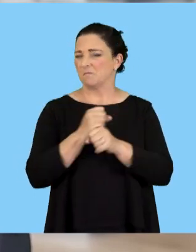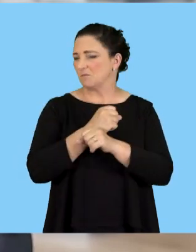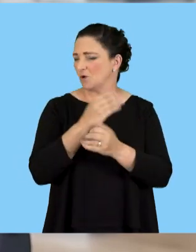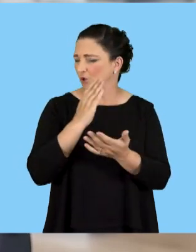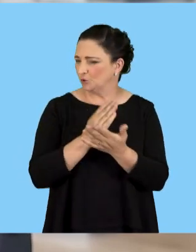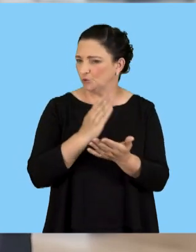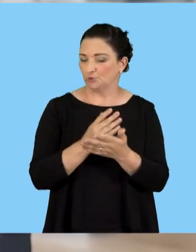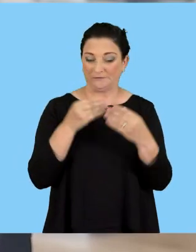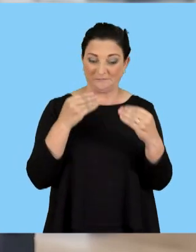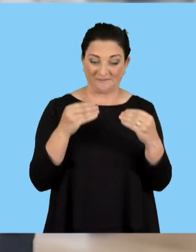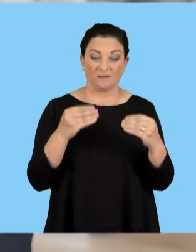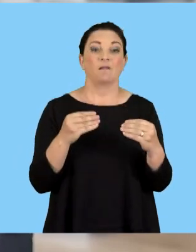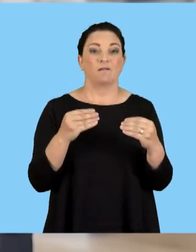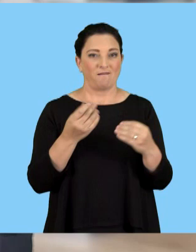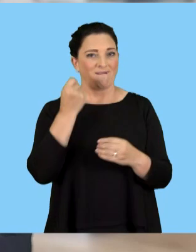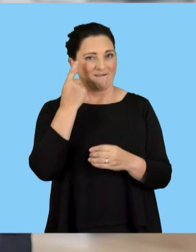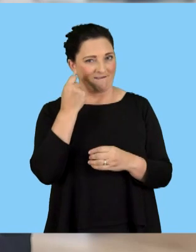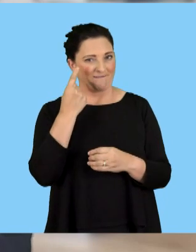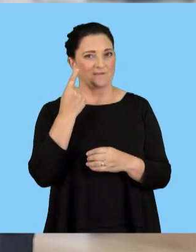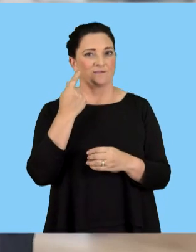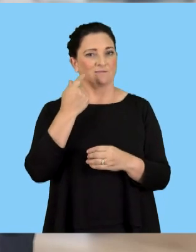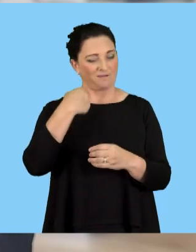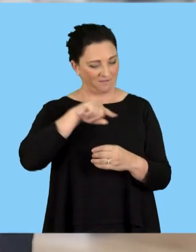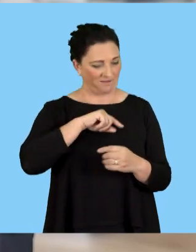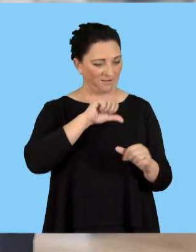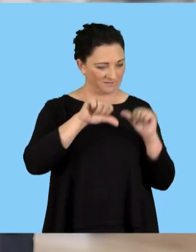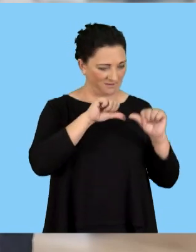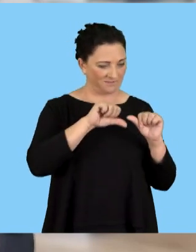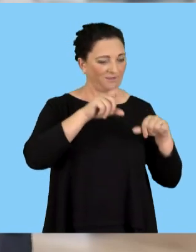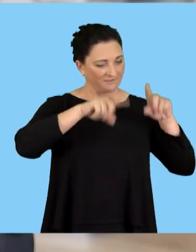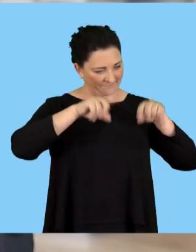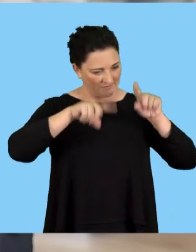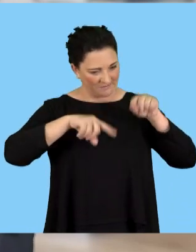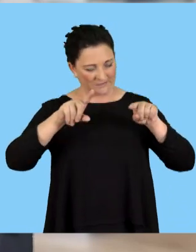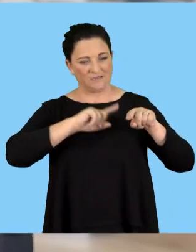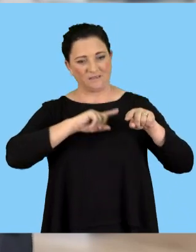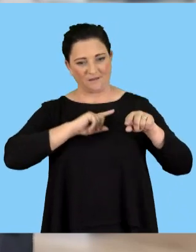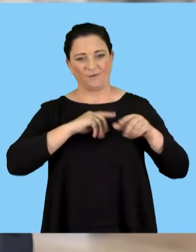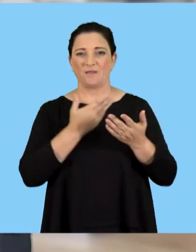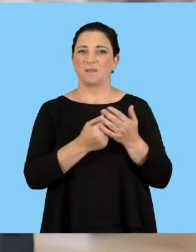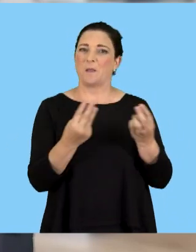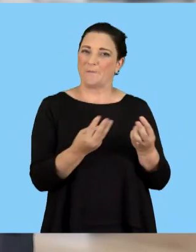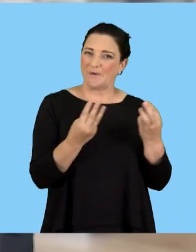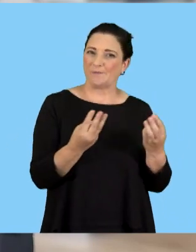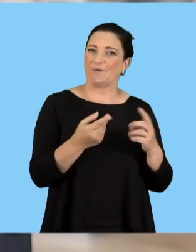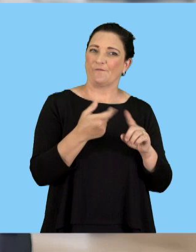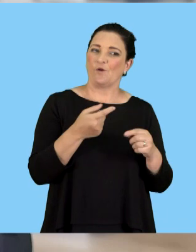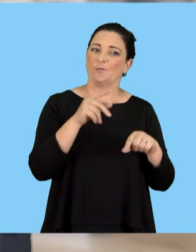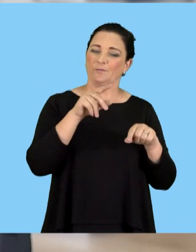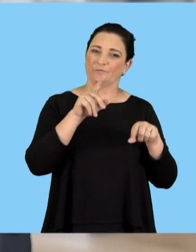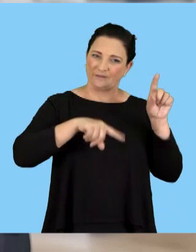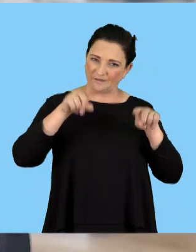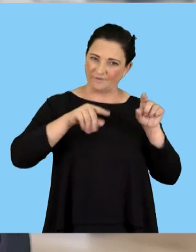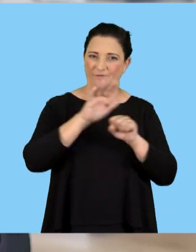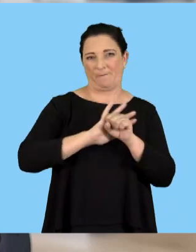or just talk about what the cultural right is and how the business can promote those cultural and social